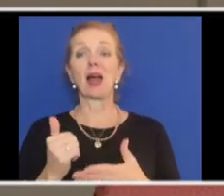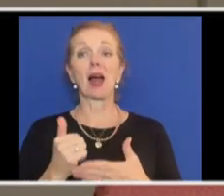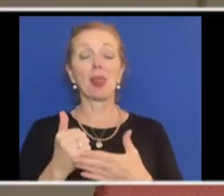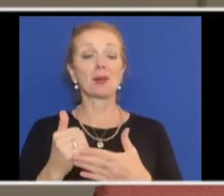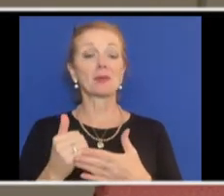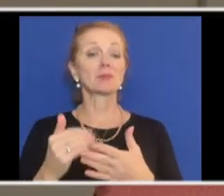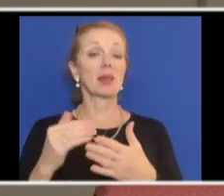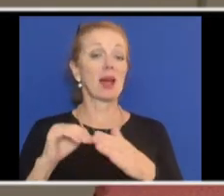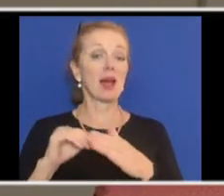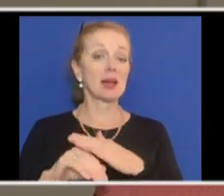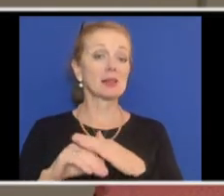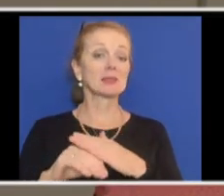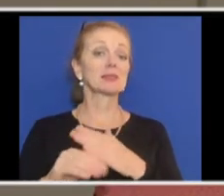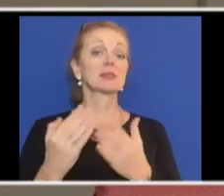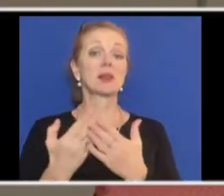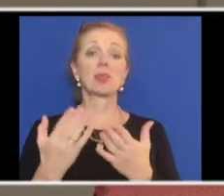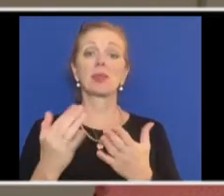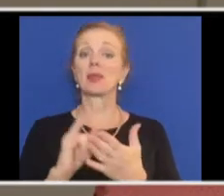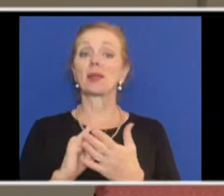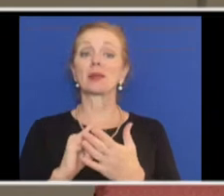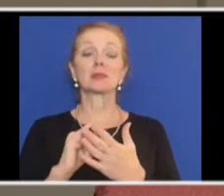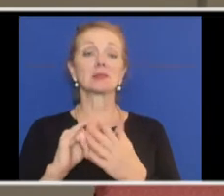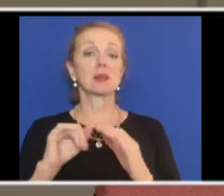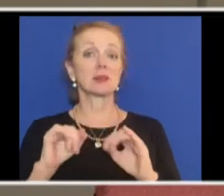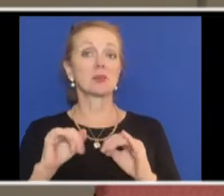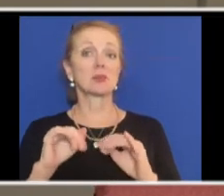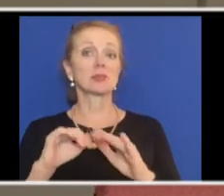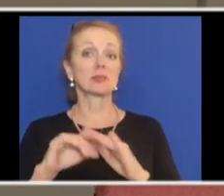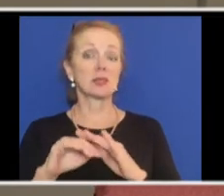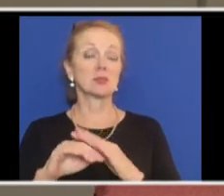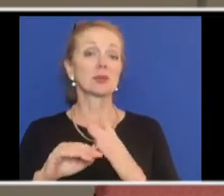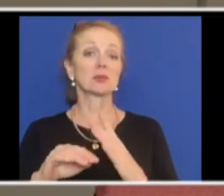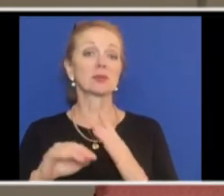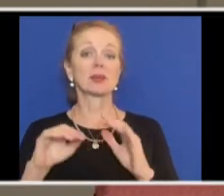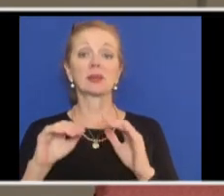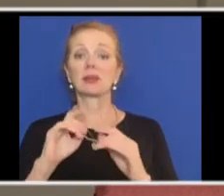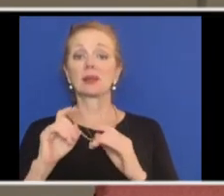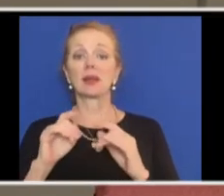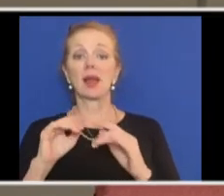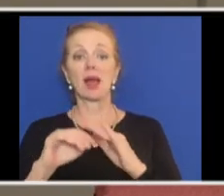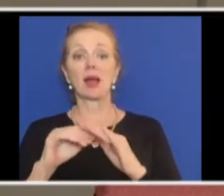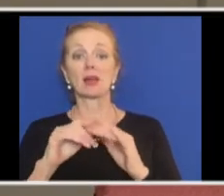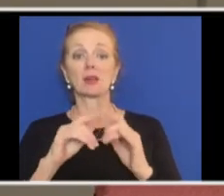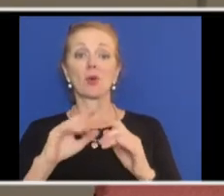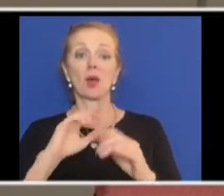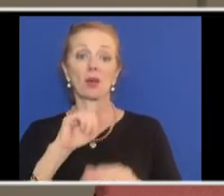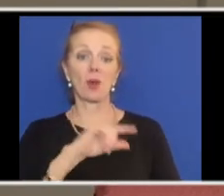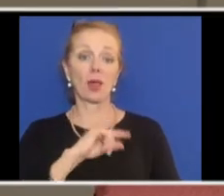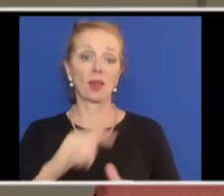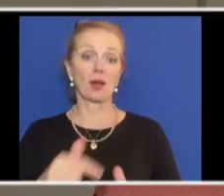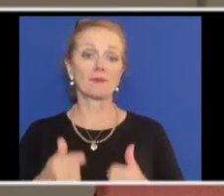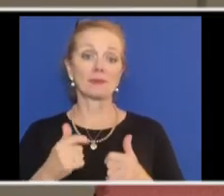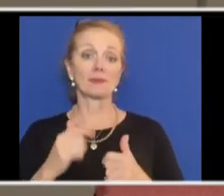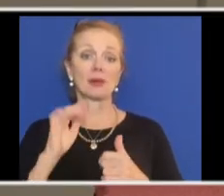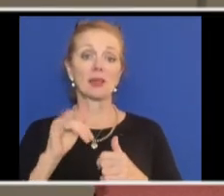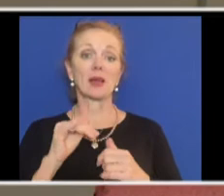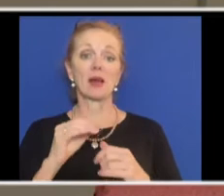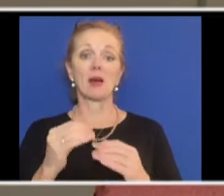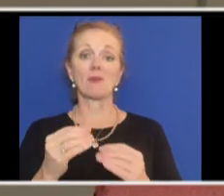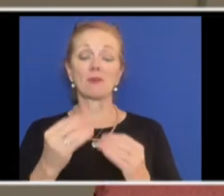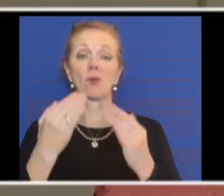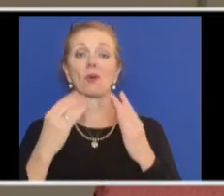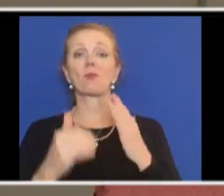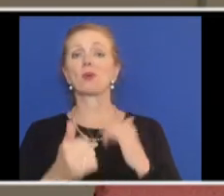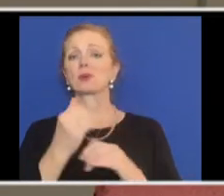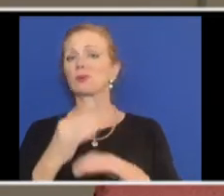access to something that is attainable that's accessible that gives access to a greater quality of life and that overwhelmingly and most